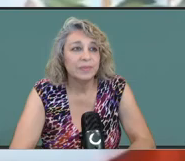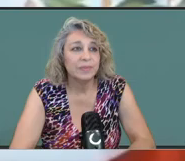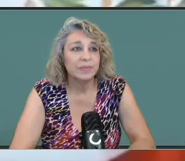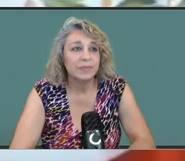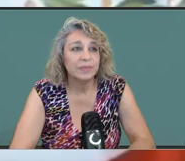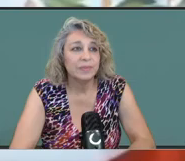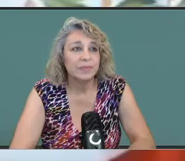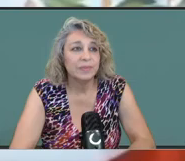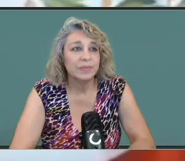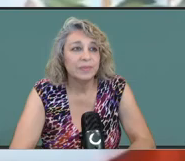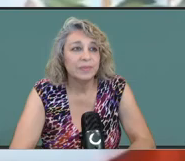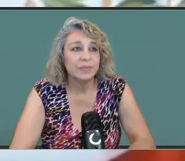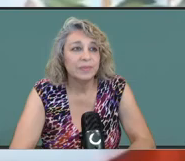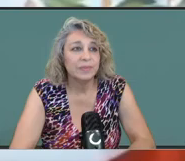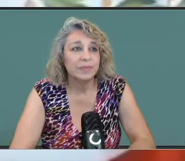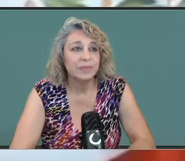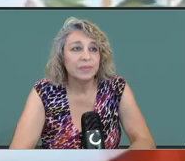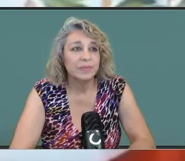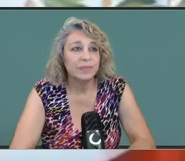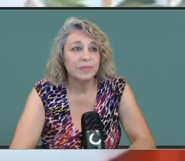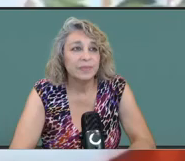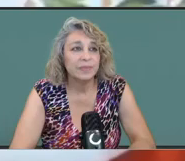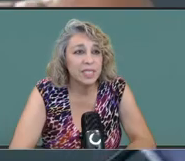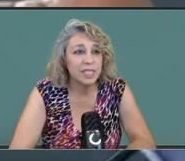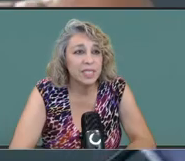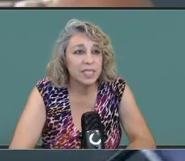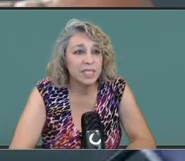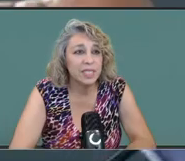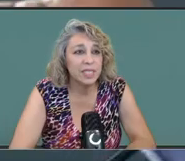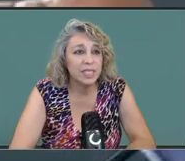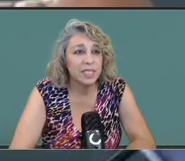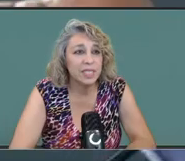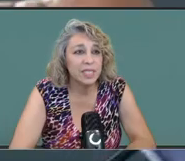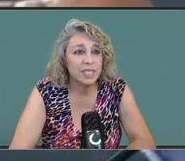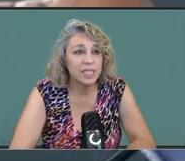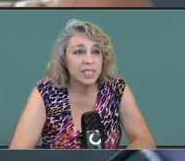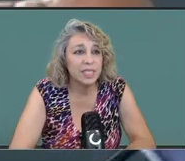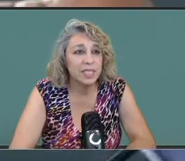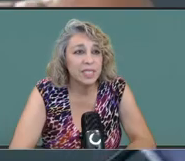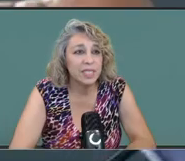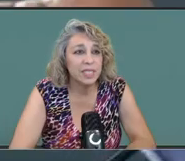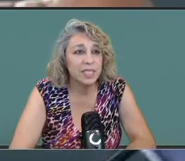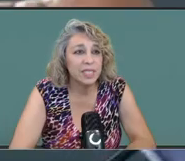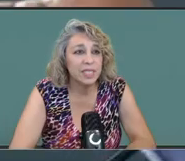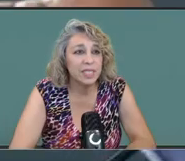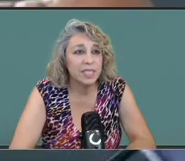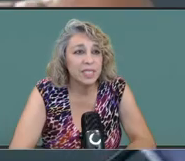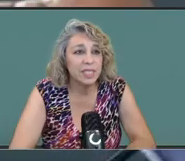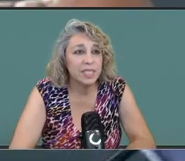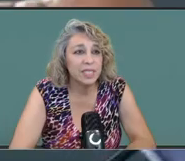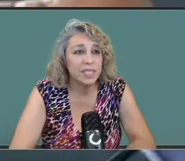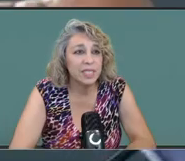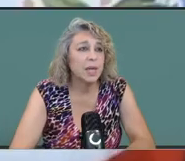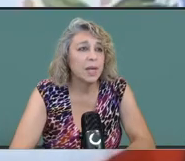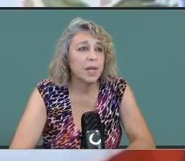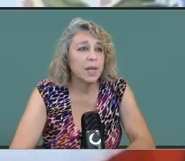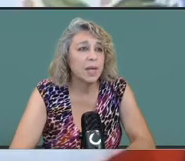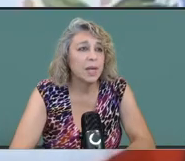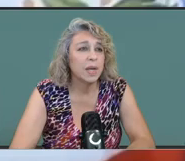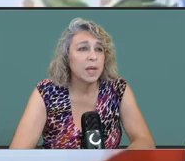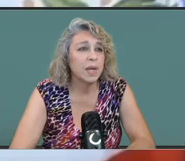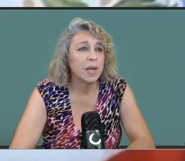taxes. A great injustice, because the workers, everyone,